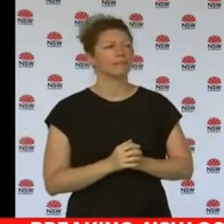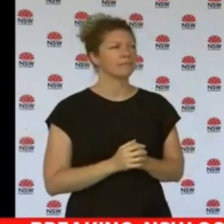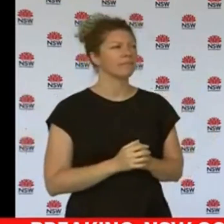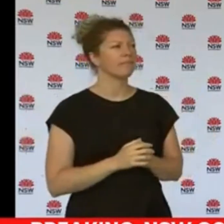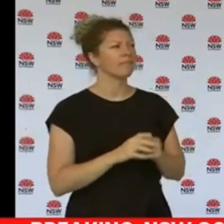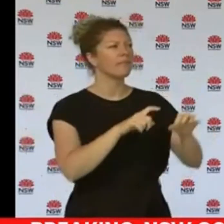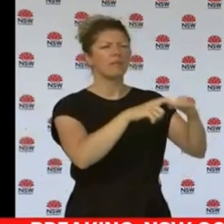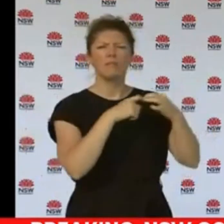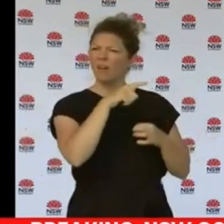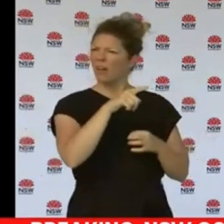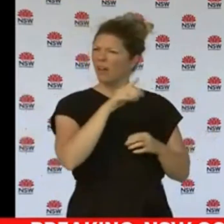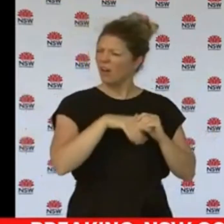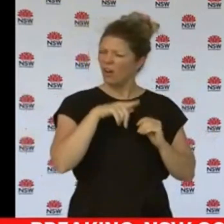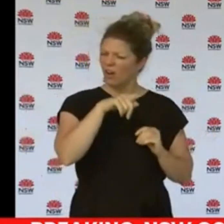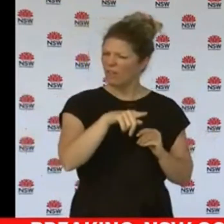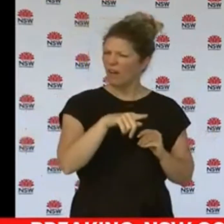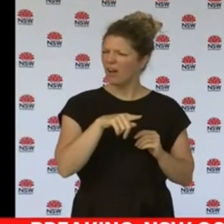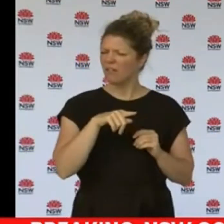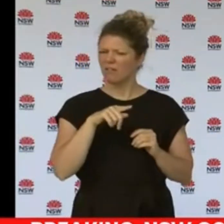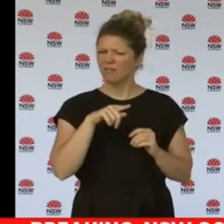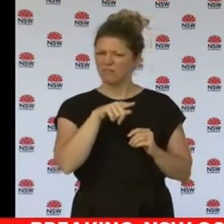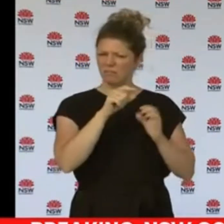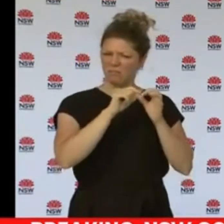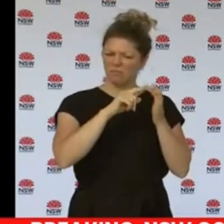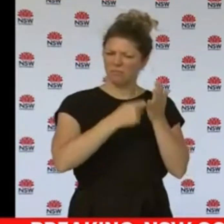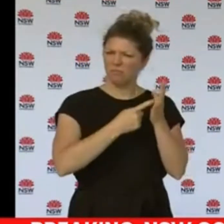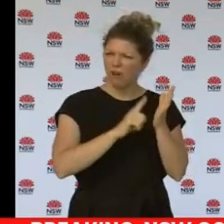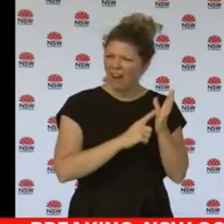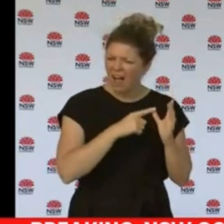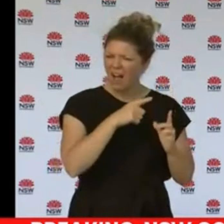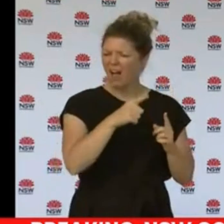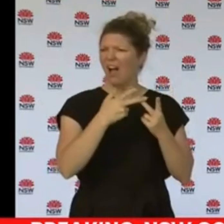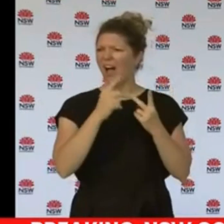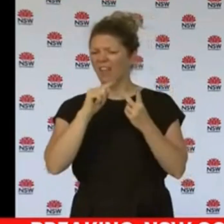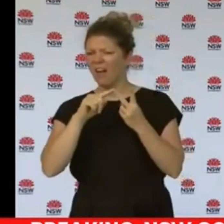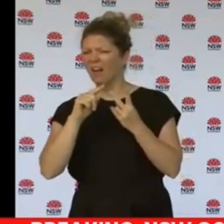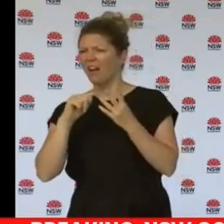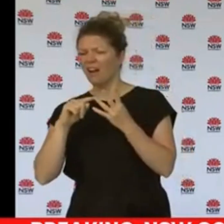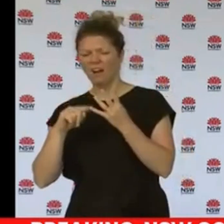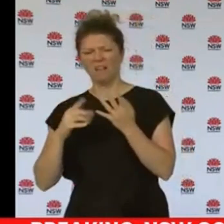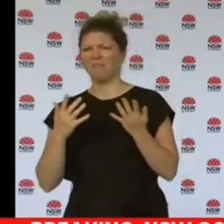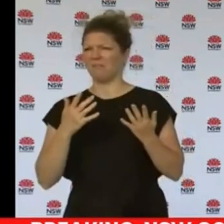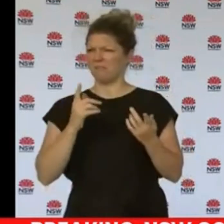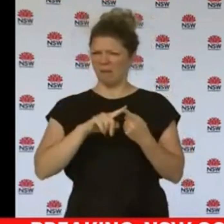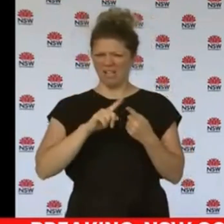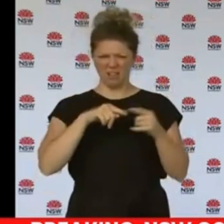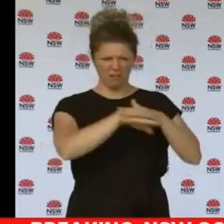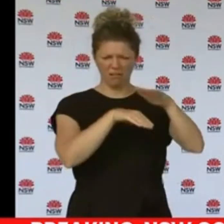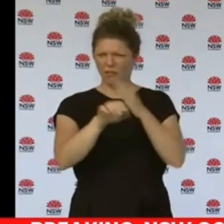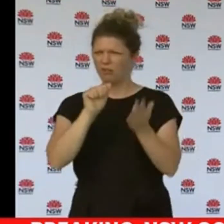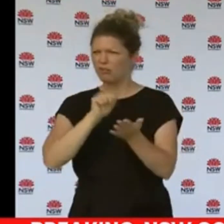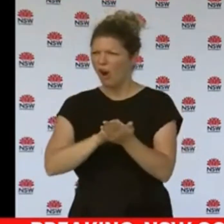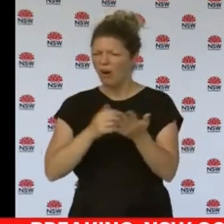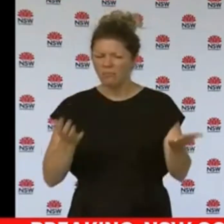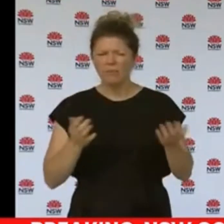the young man linked in isolation? So we have recently identified some cases that were previously not recognised as